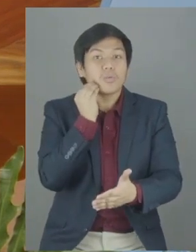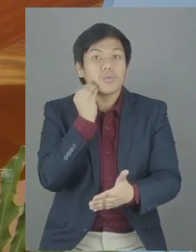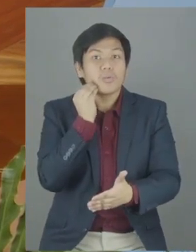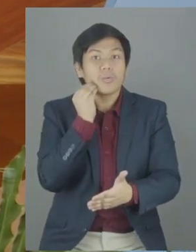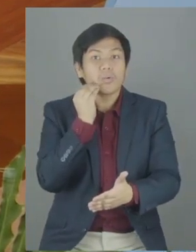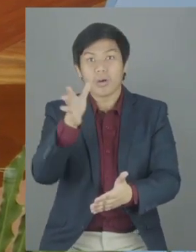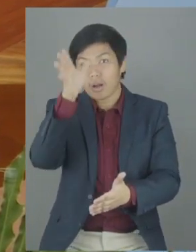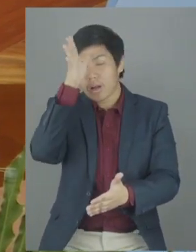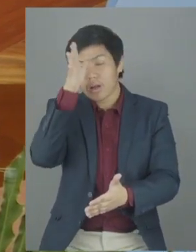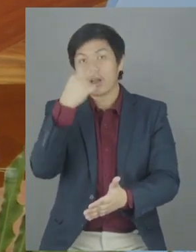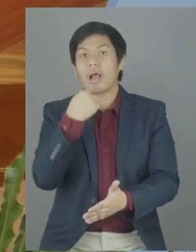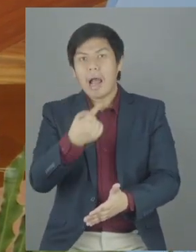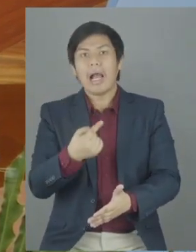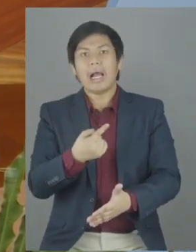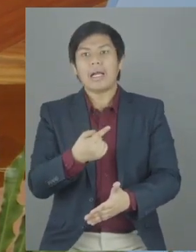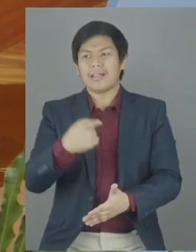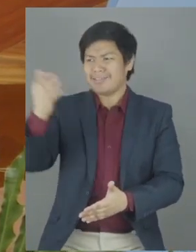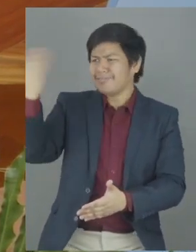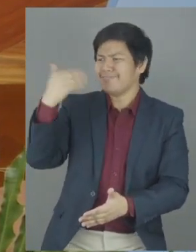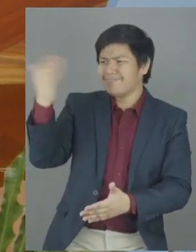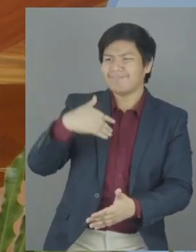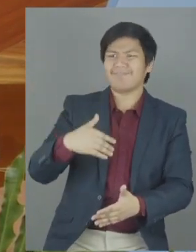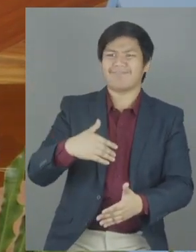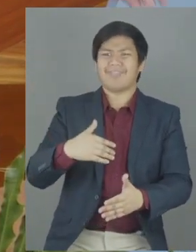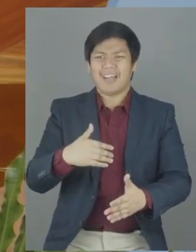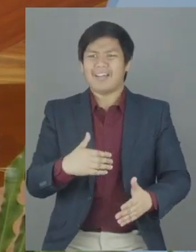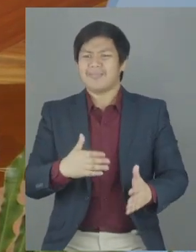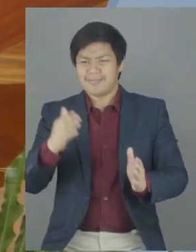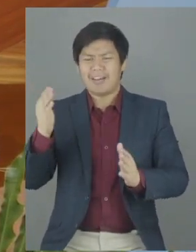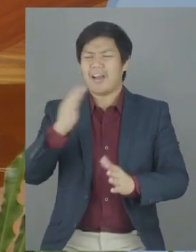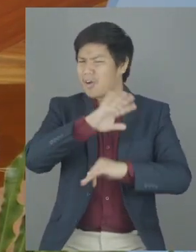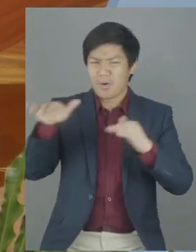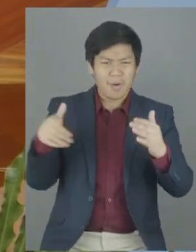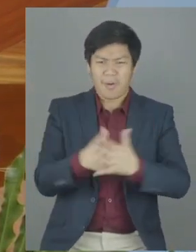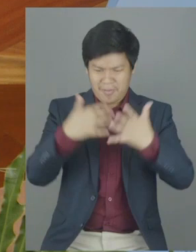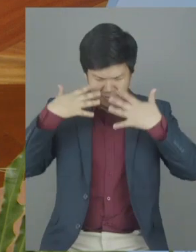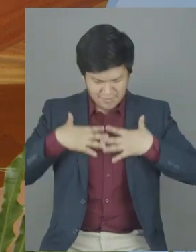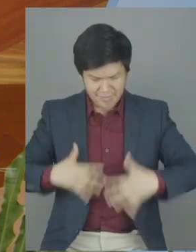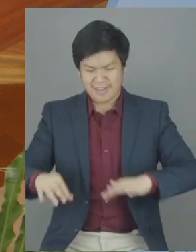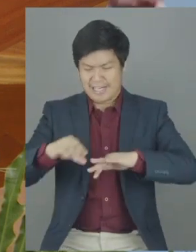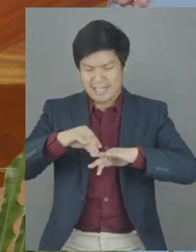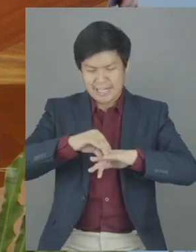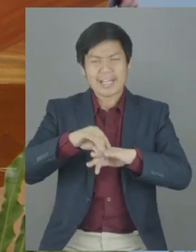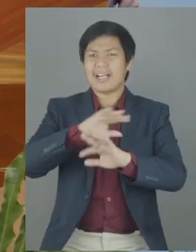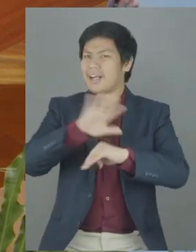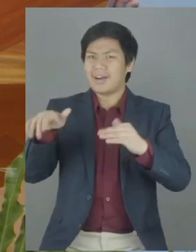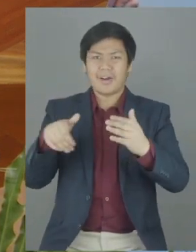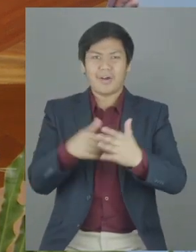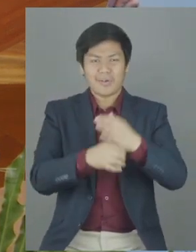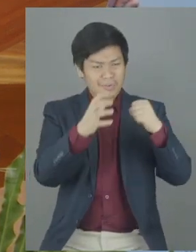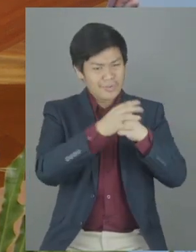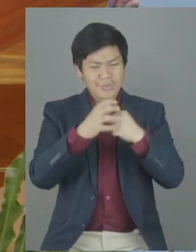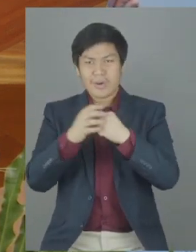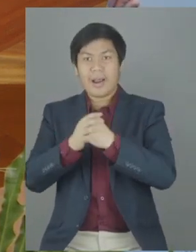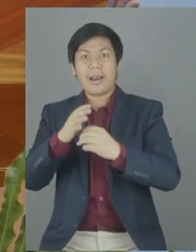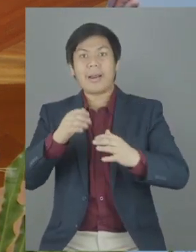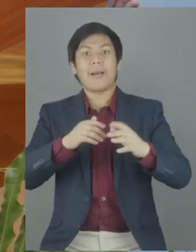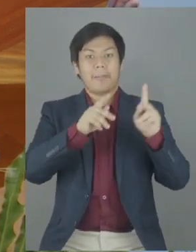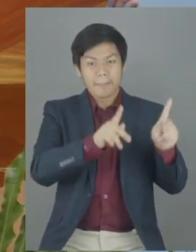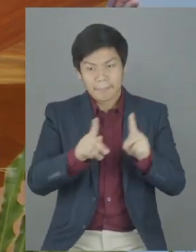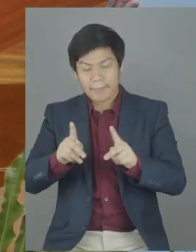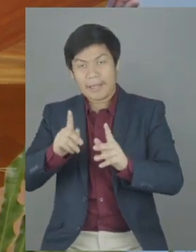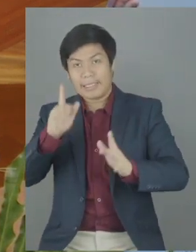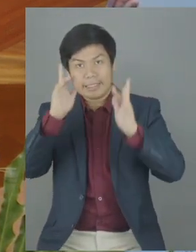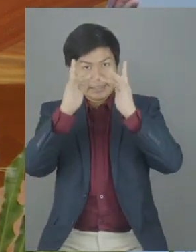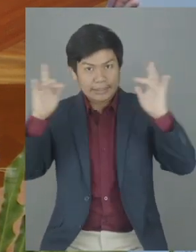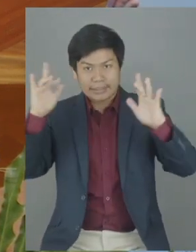the father orders his servant to bring him the best robe, ring, and shoes, and prepare a feast. The